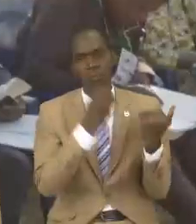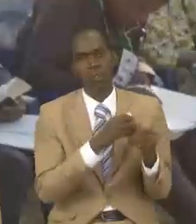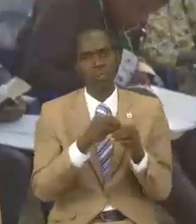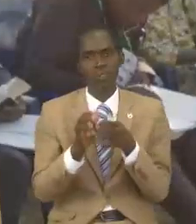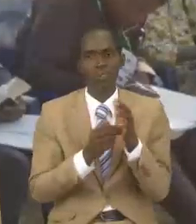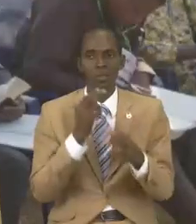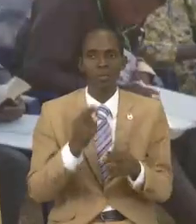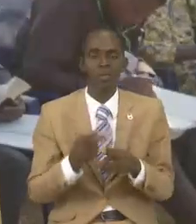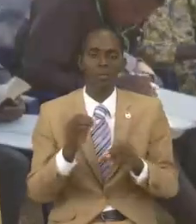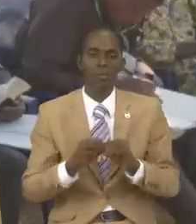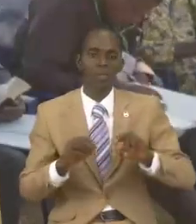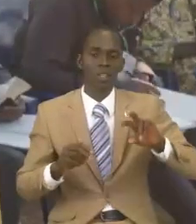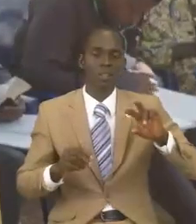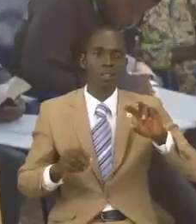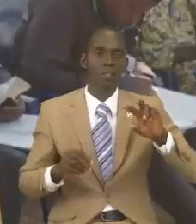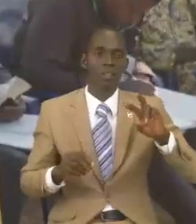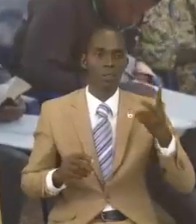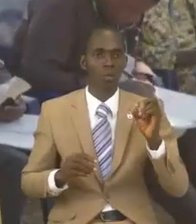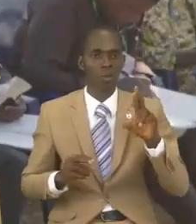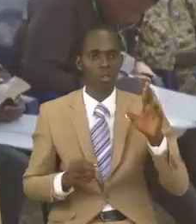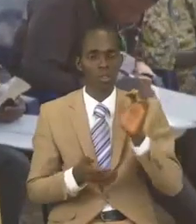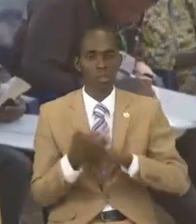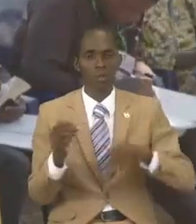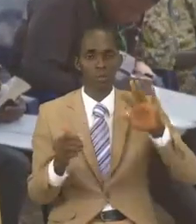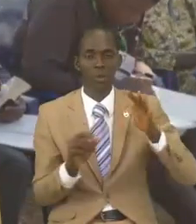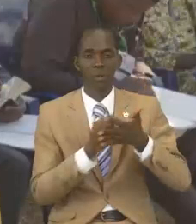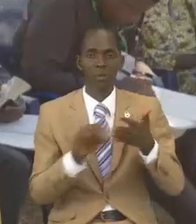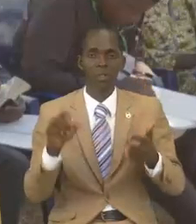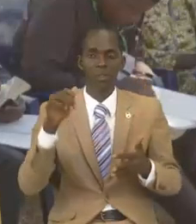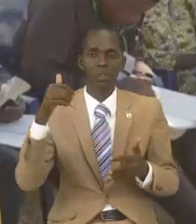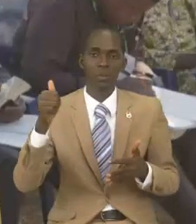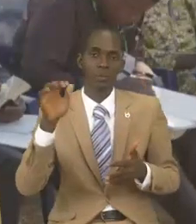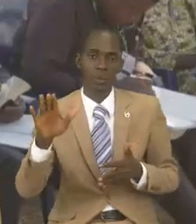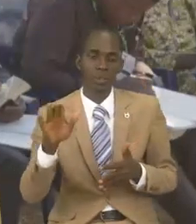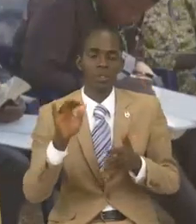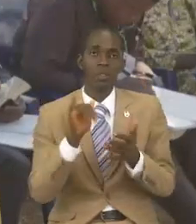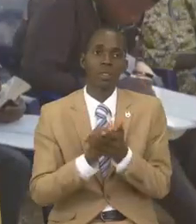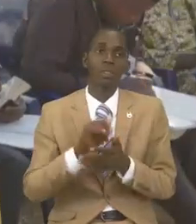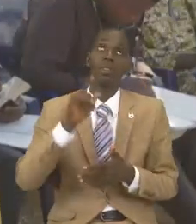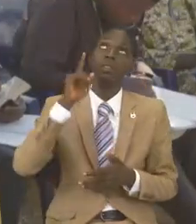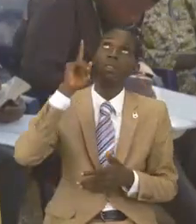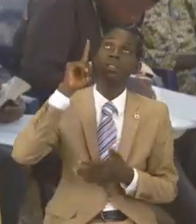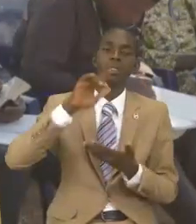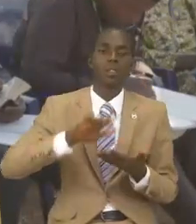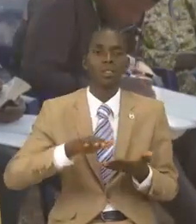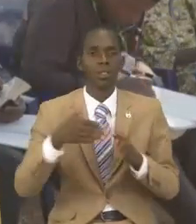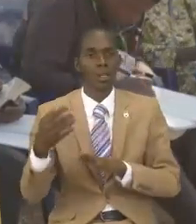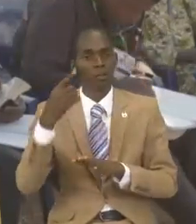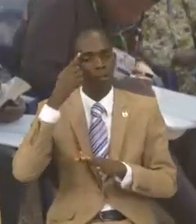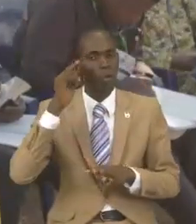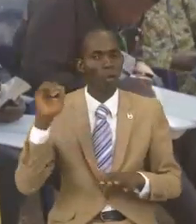verse 15, that he died for all, that they